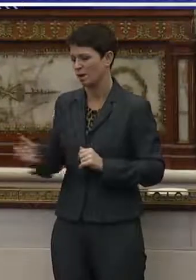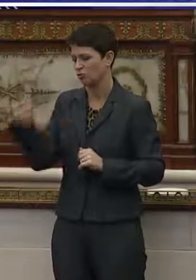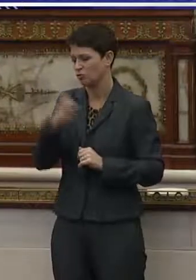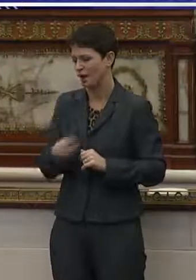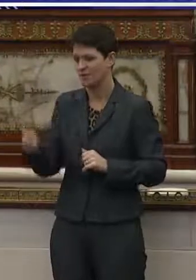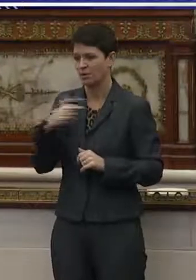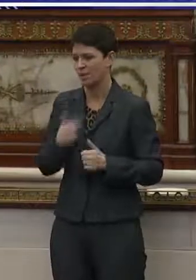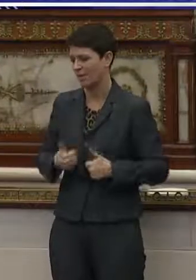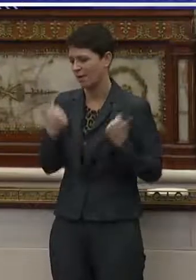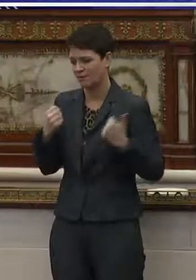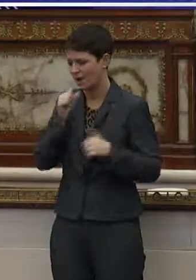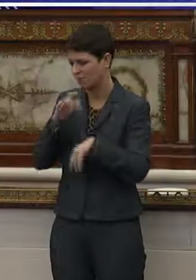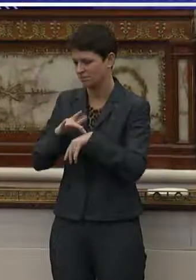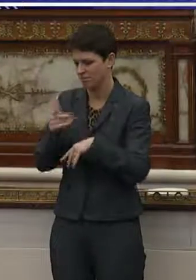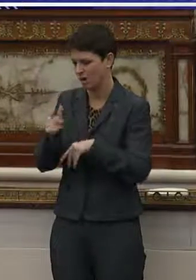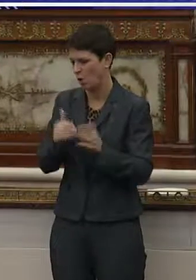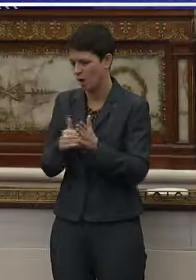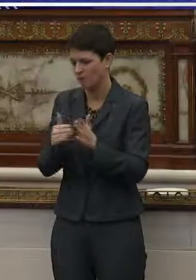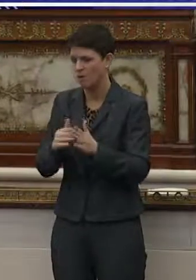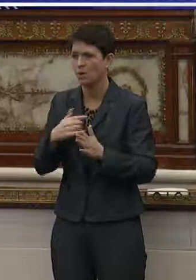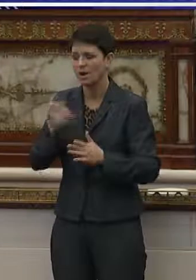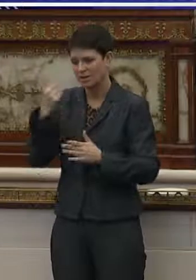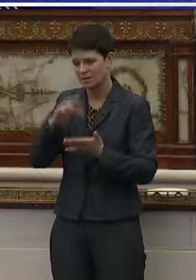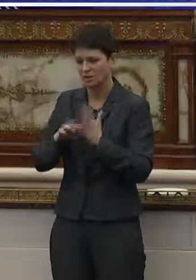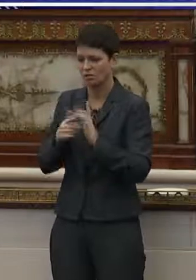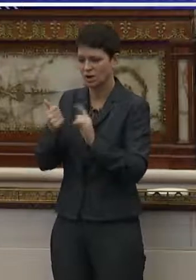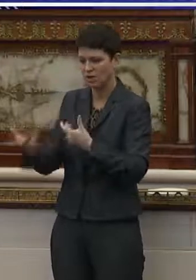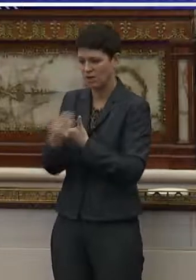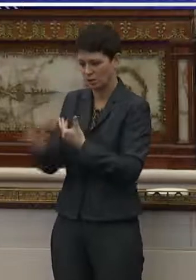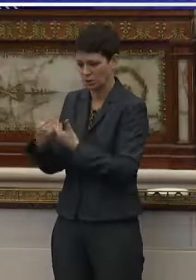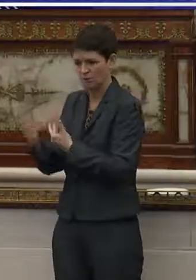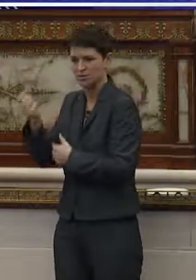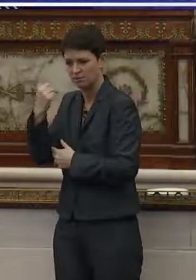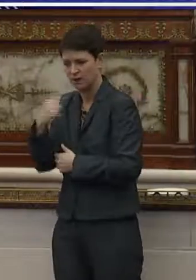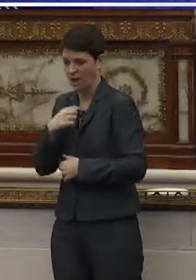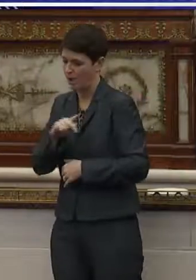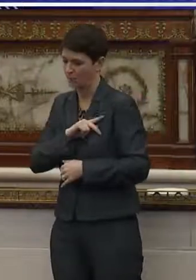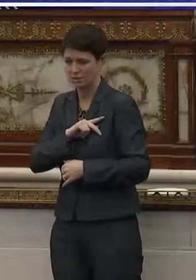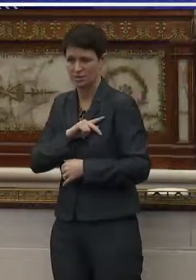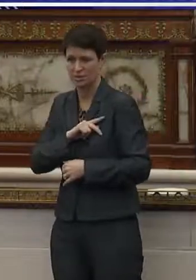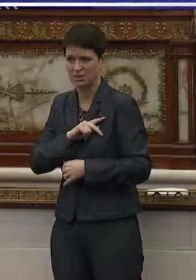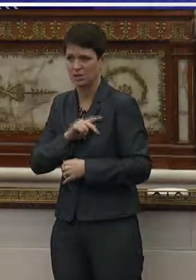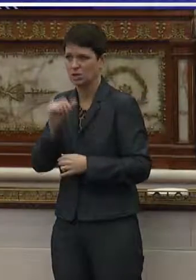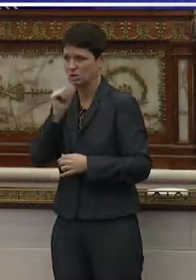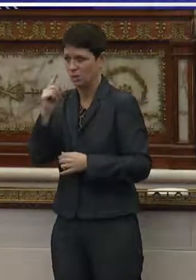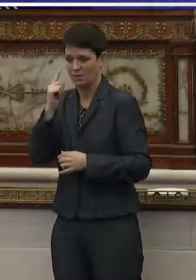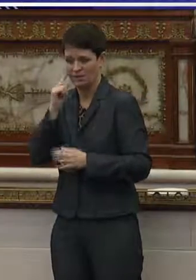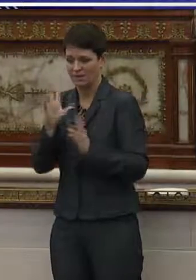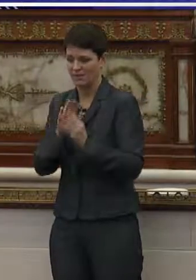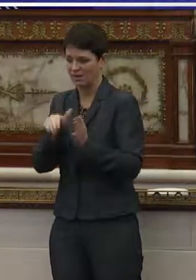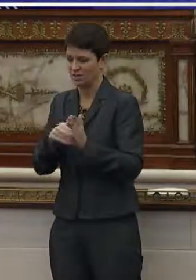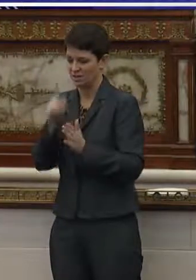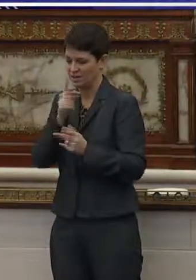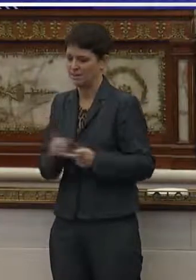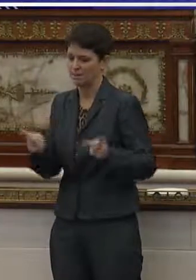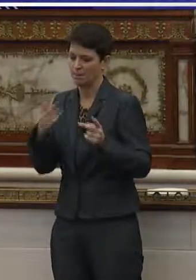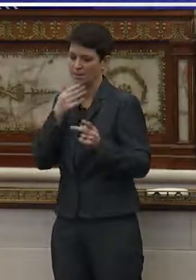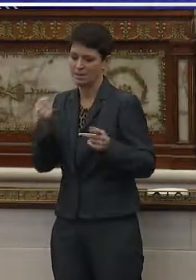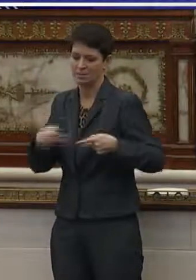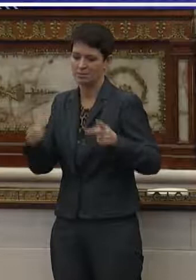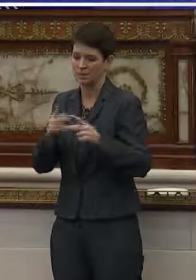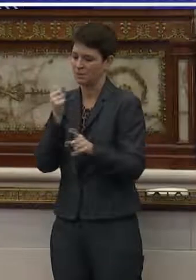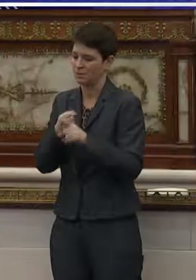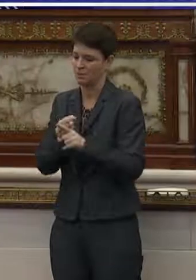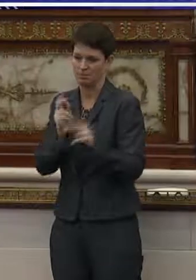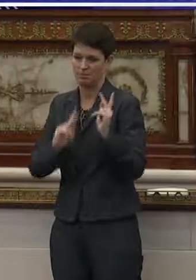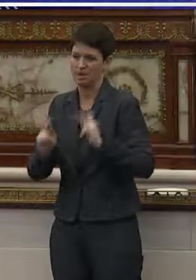throughout my life. So while I get the intention of trying to be inclusive, I personally do not think that the convention center is the place where we hit the mark.